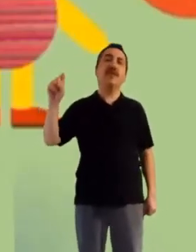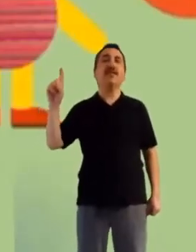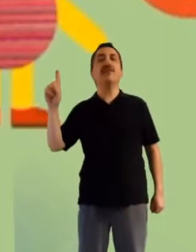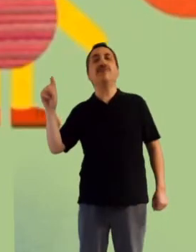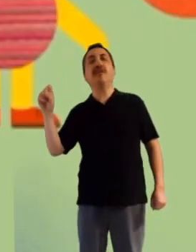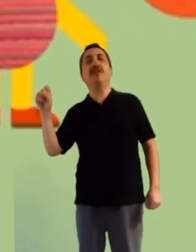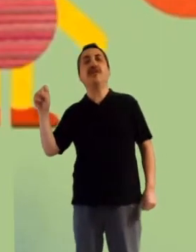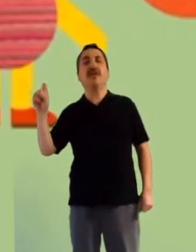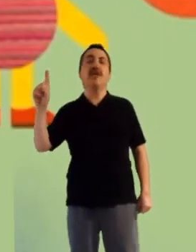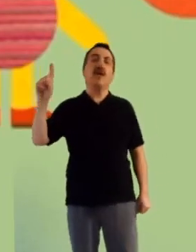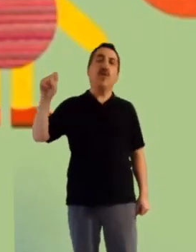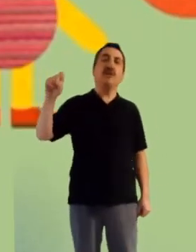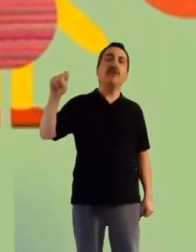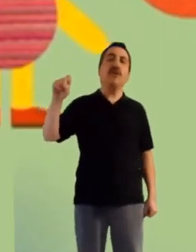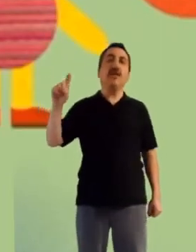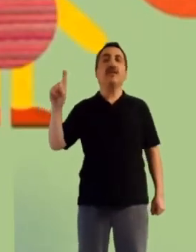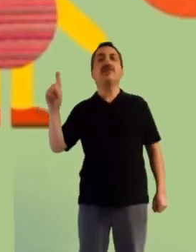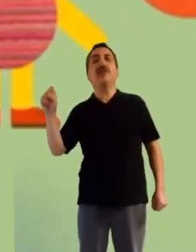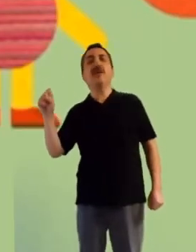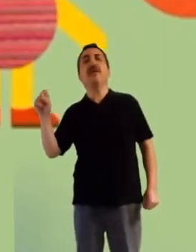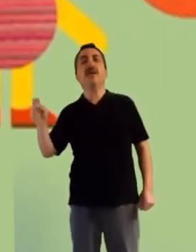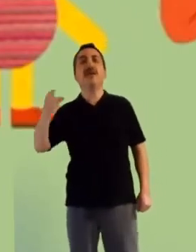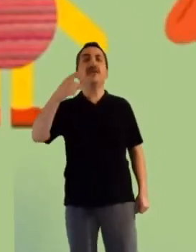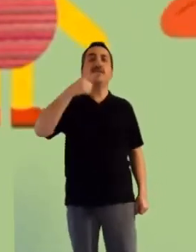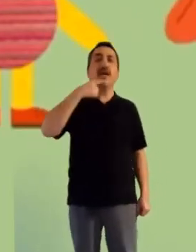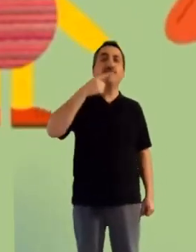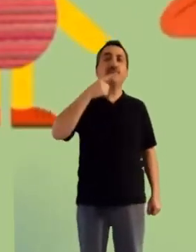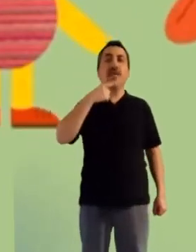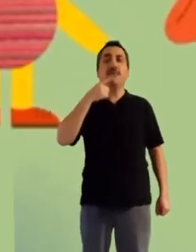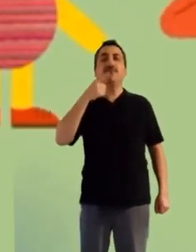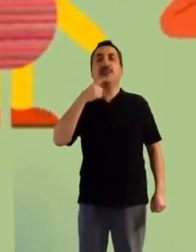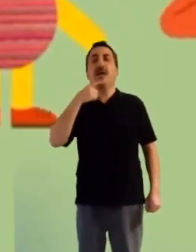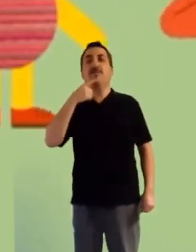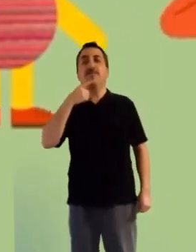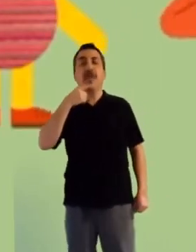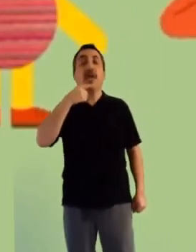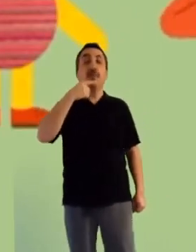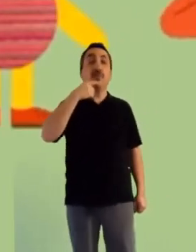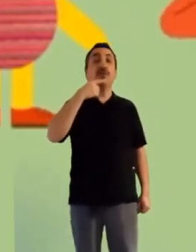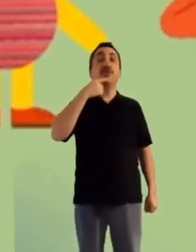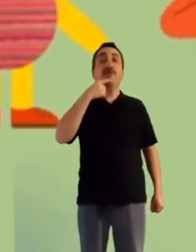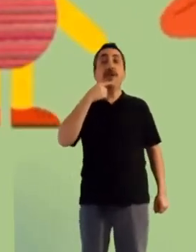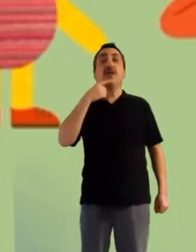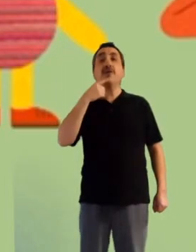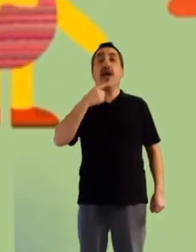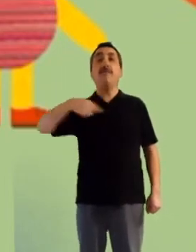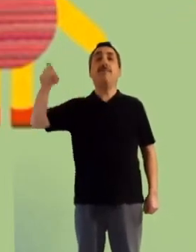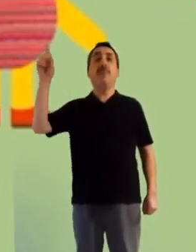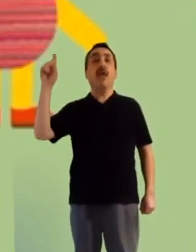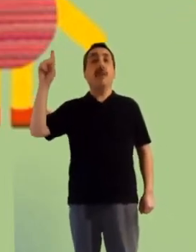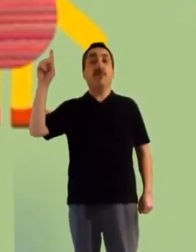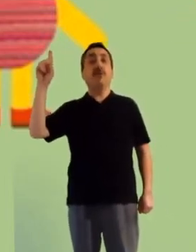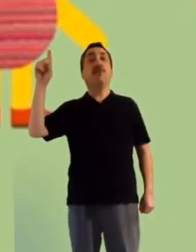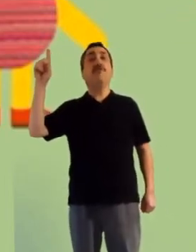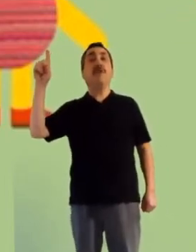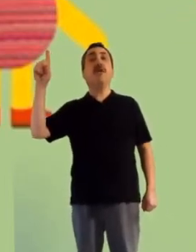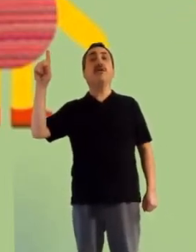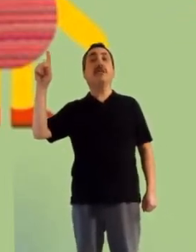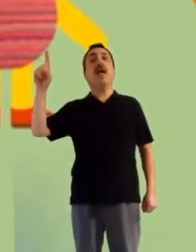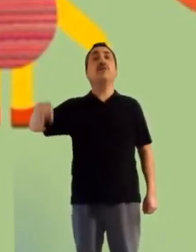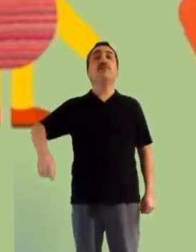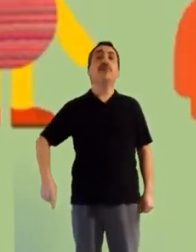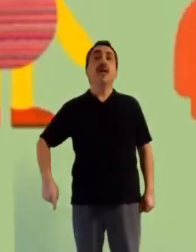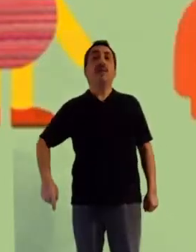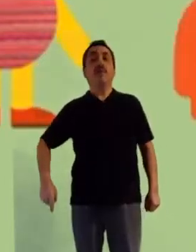One little finger, one little finger, tap, tap, tap. Point your finger up, point your